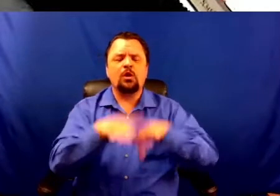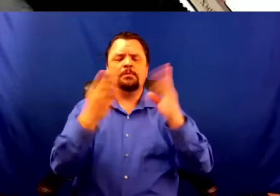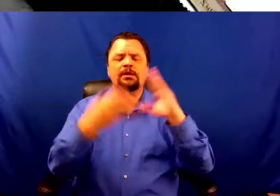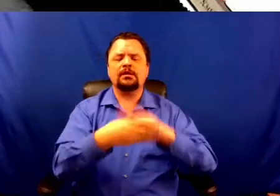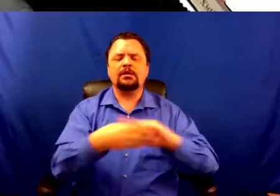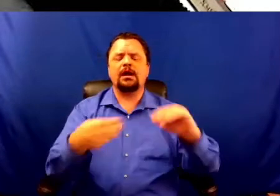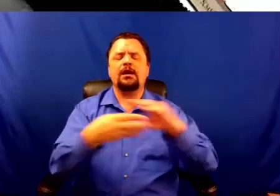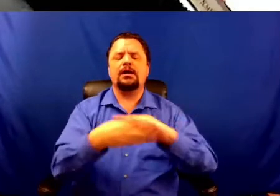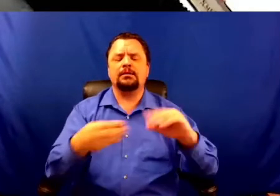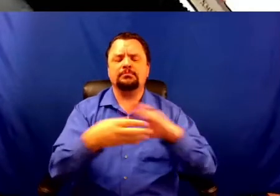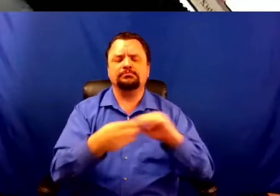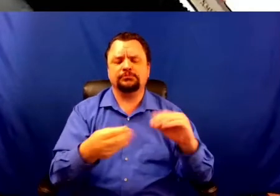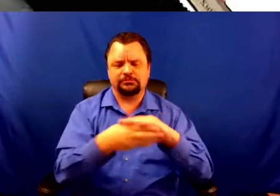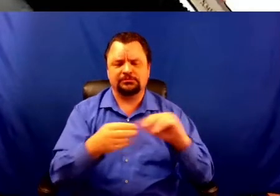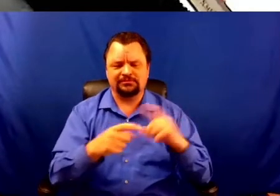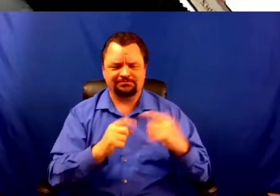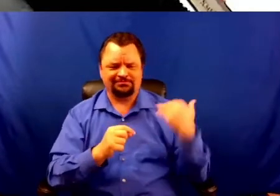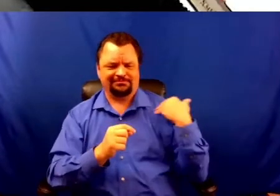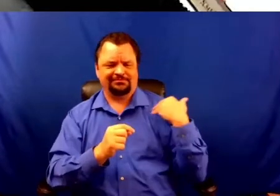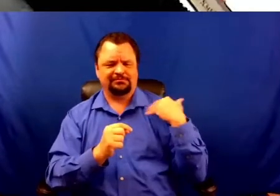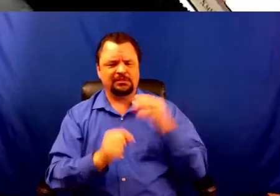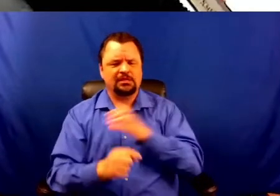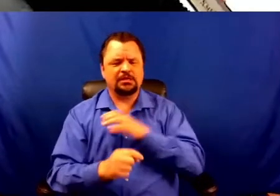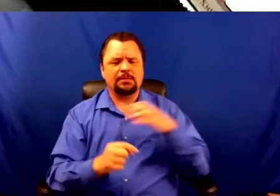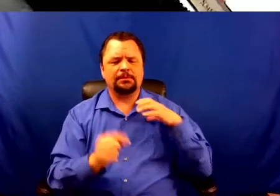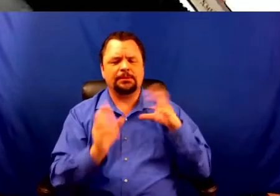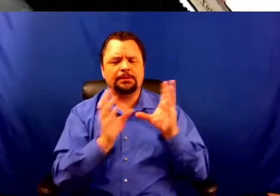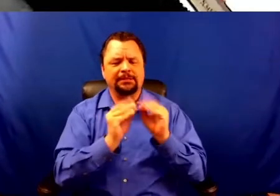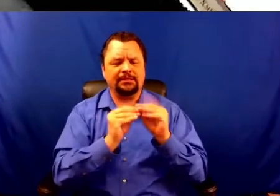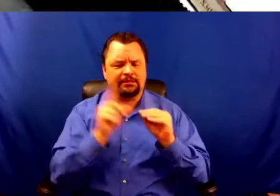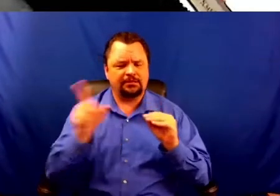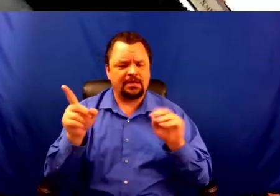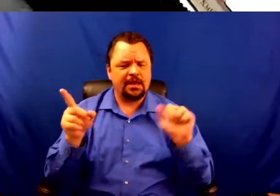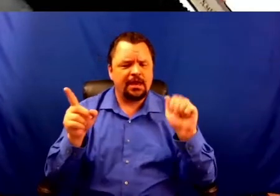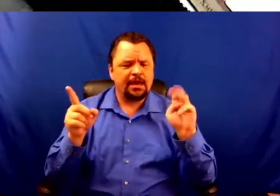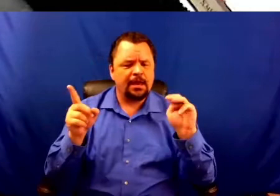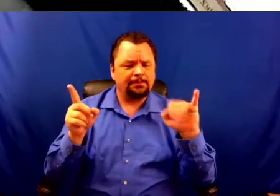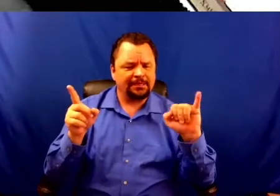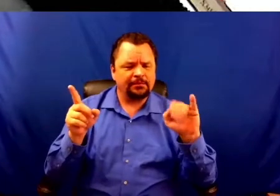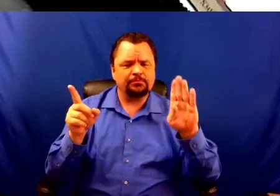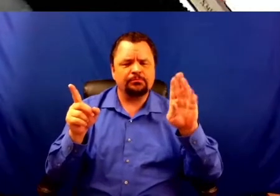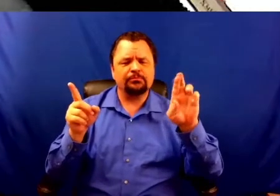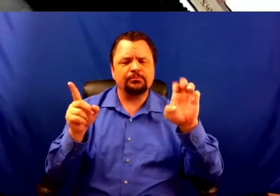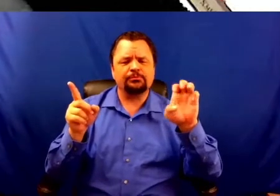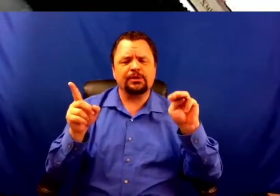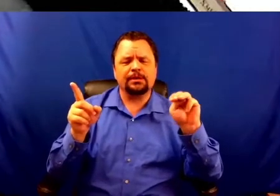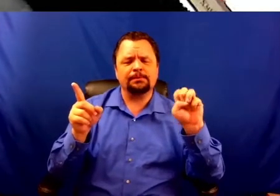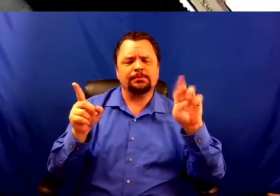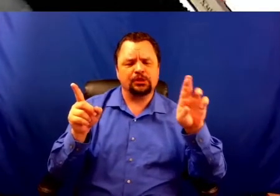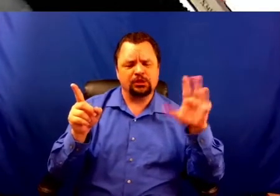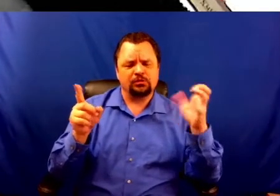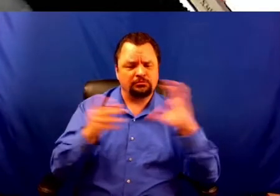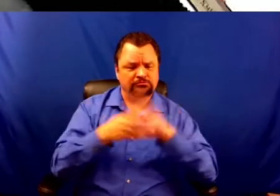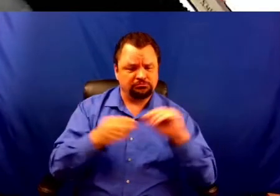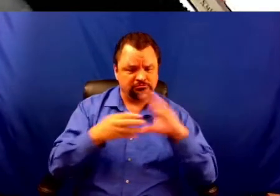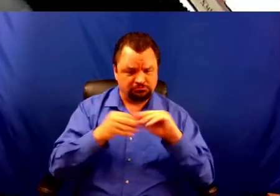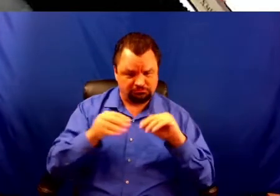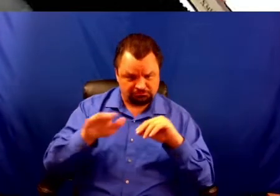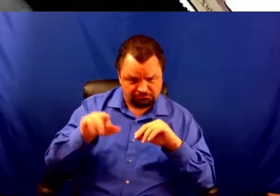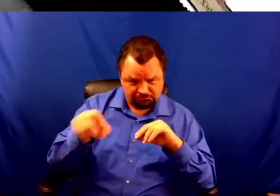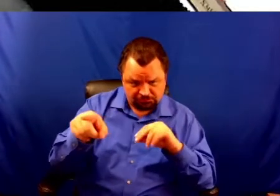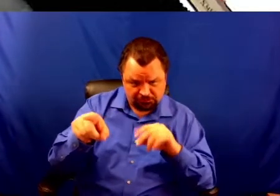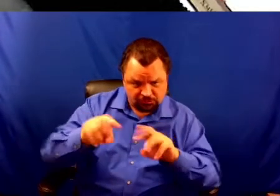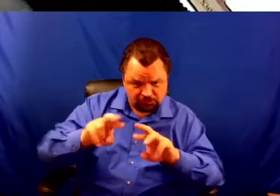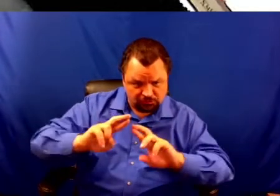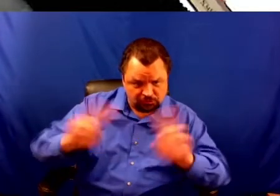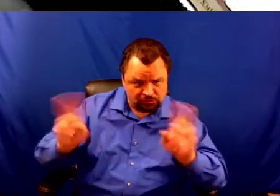Commissioner Cammie Bremer. I think I don't know if you have prepared remarks or you're going to do this kind of a cappella,